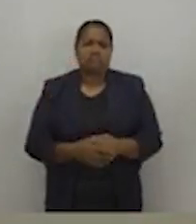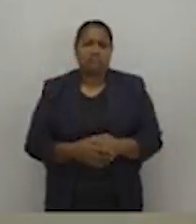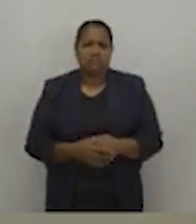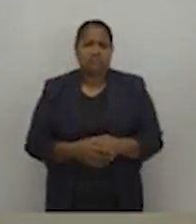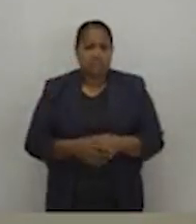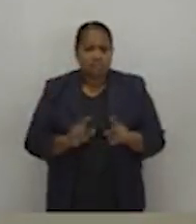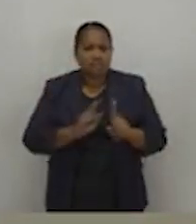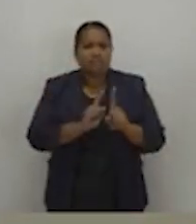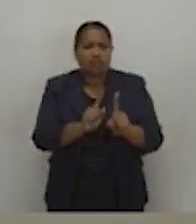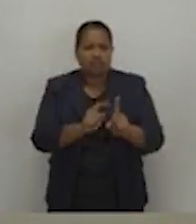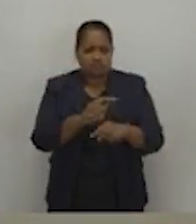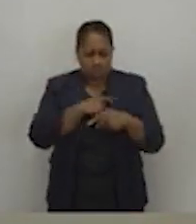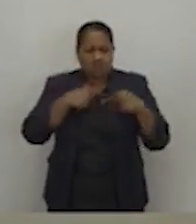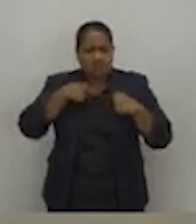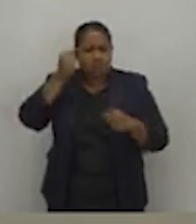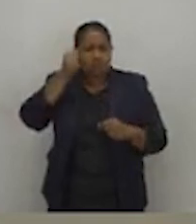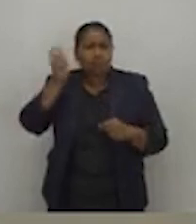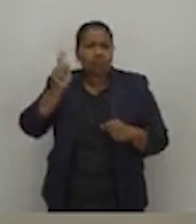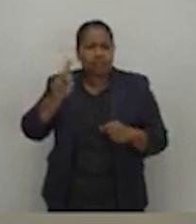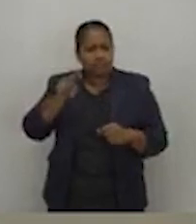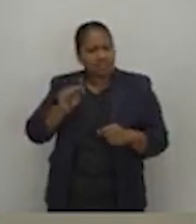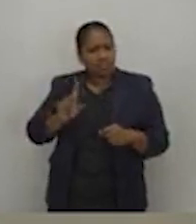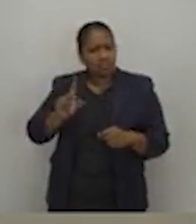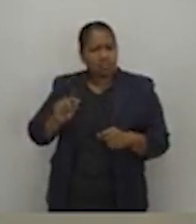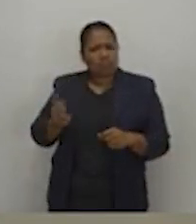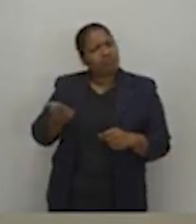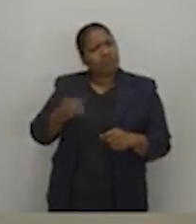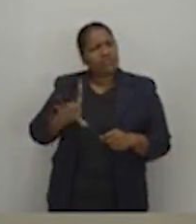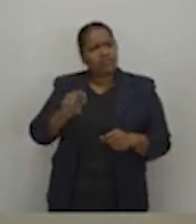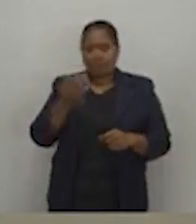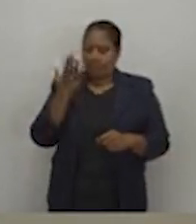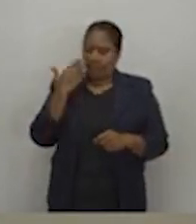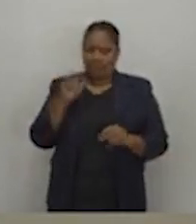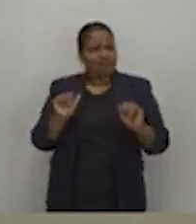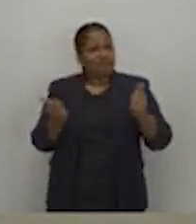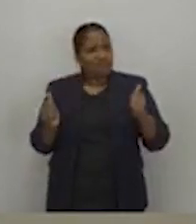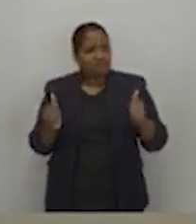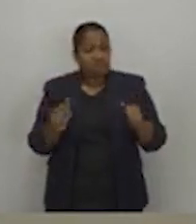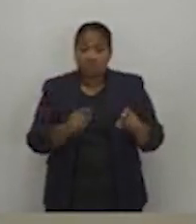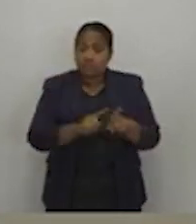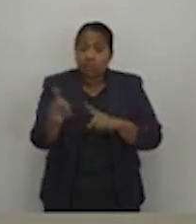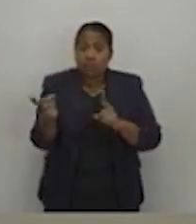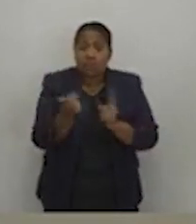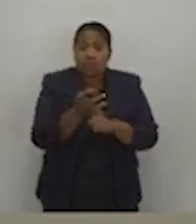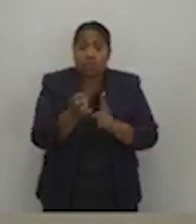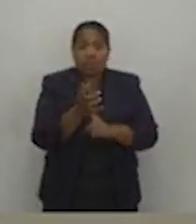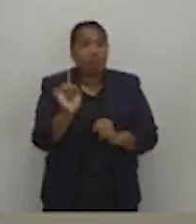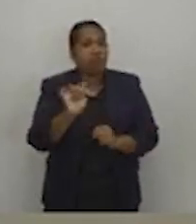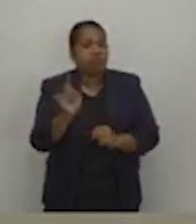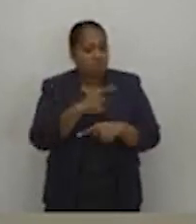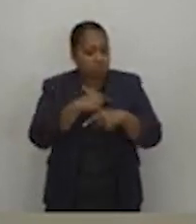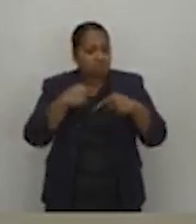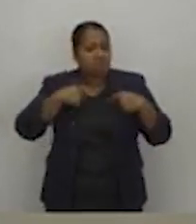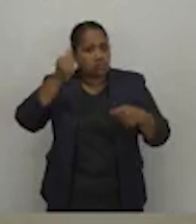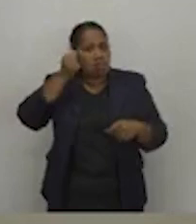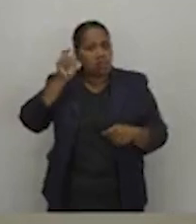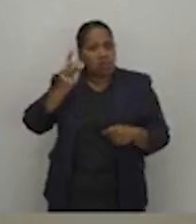what is required of us. We have done this before. Most importantly, we know that it